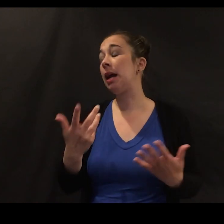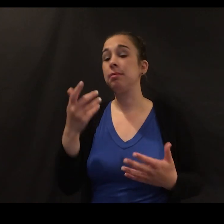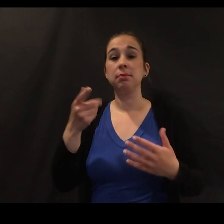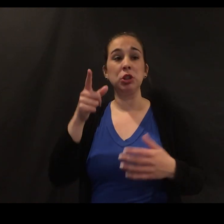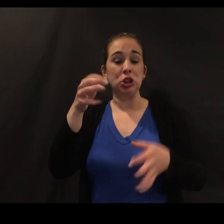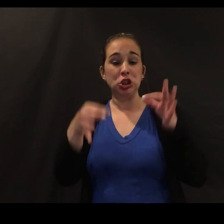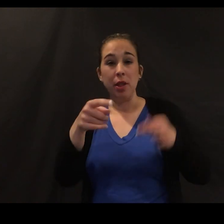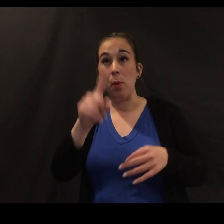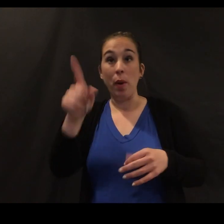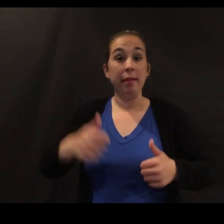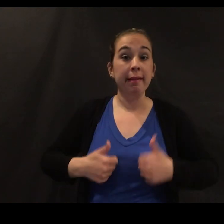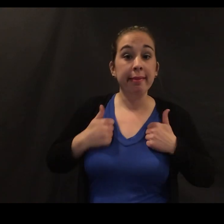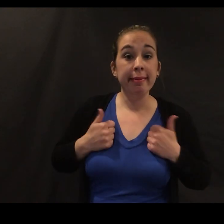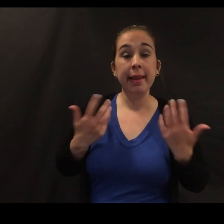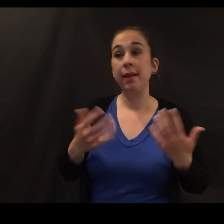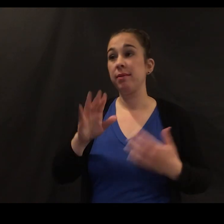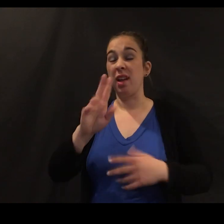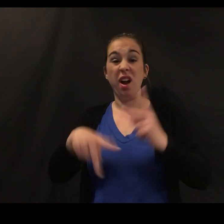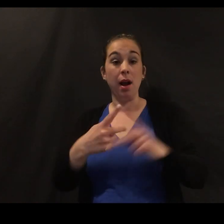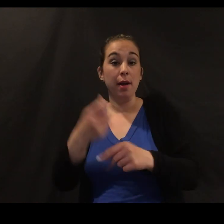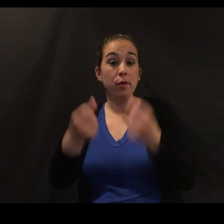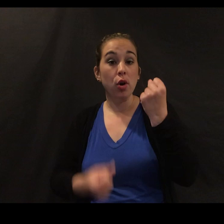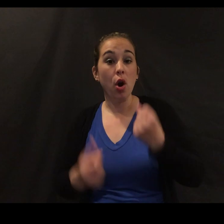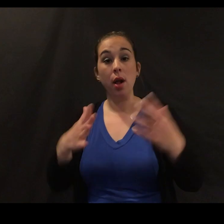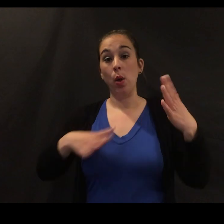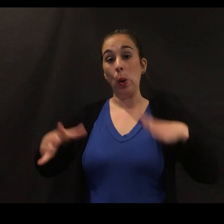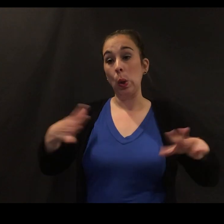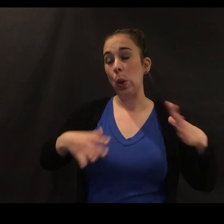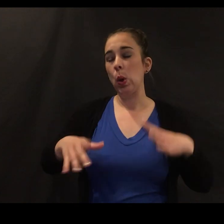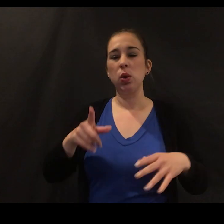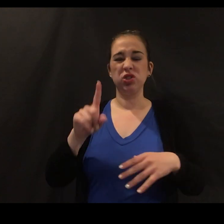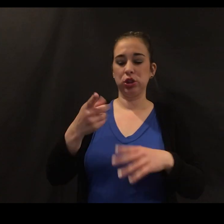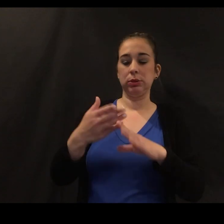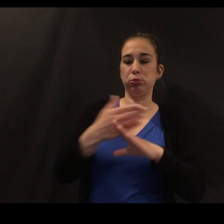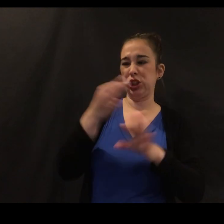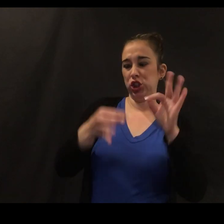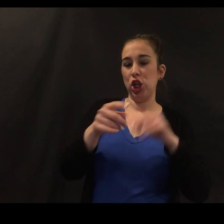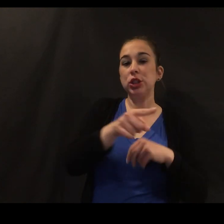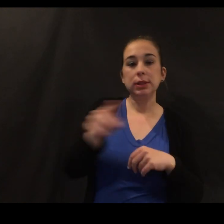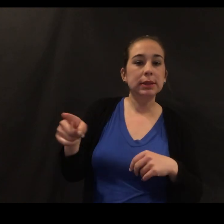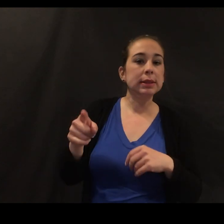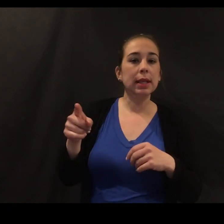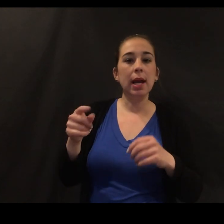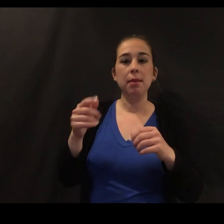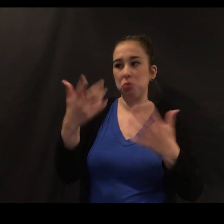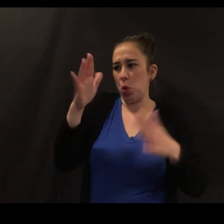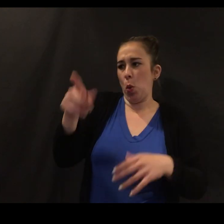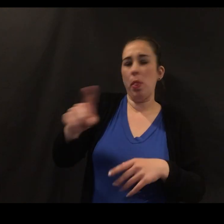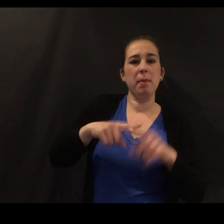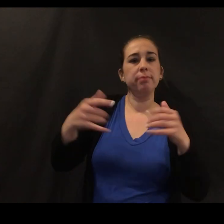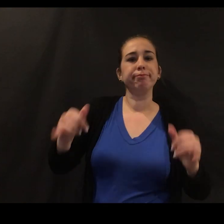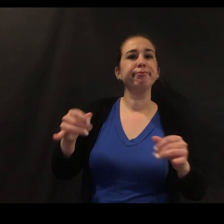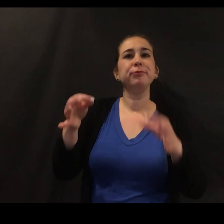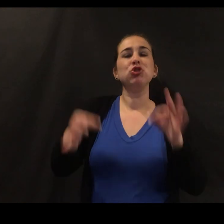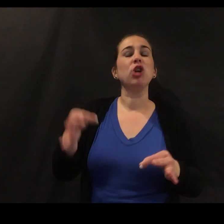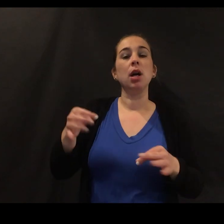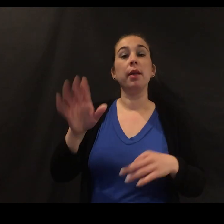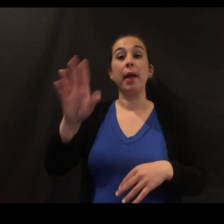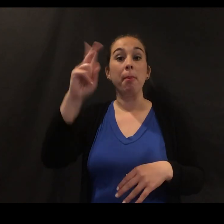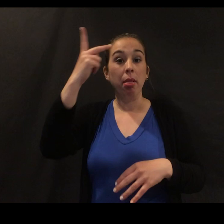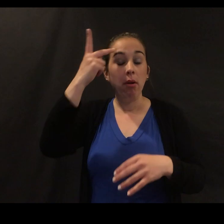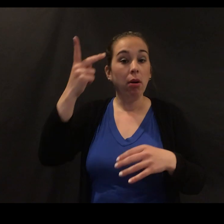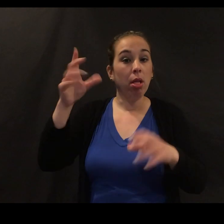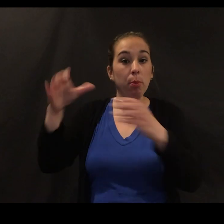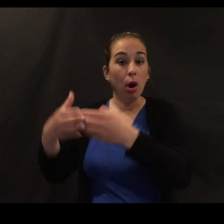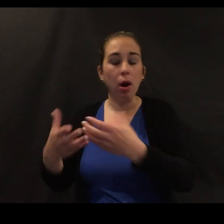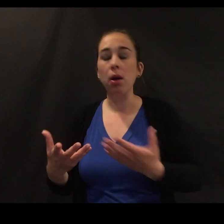live, the car they drive, the clothes they wear. It's prejudging anyone on the basis of what political party they're in. It's prejudging anyone on the basis